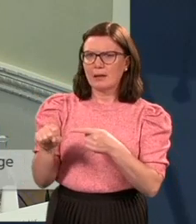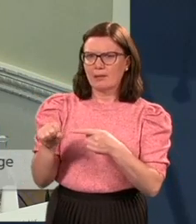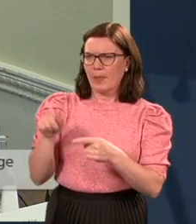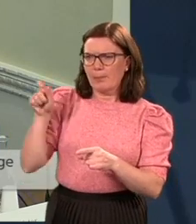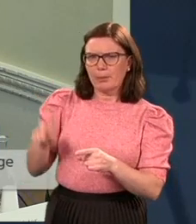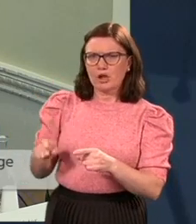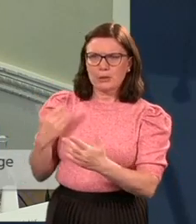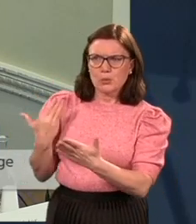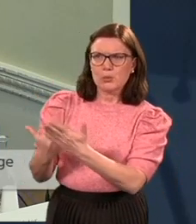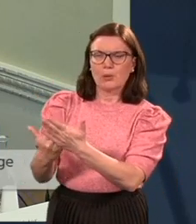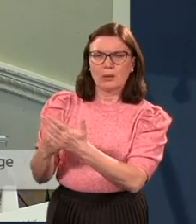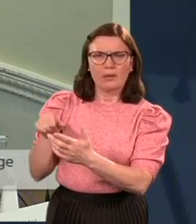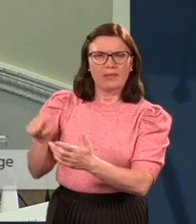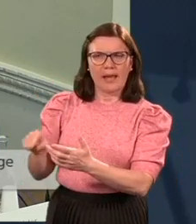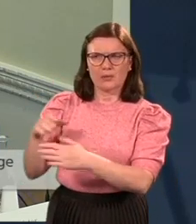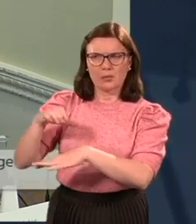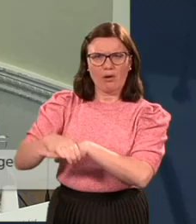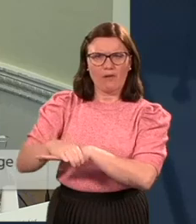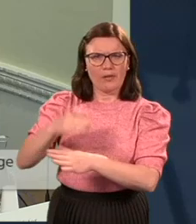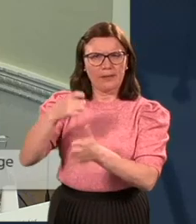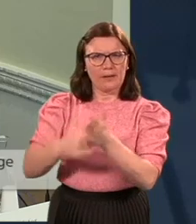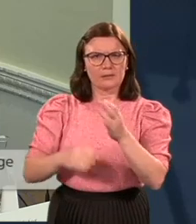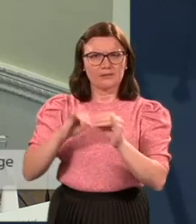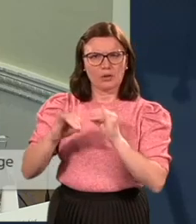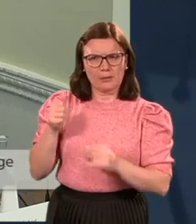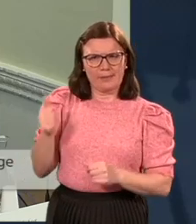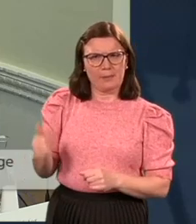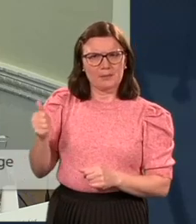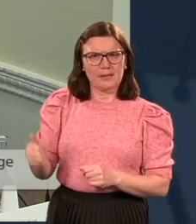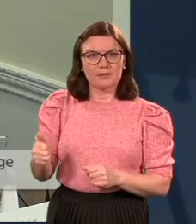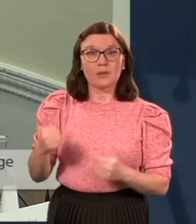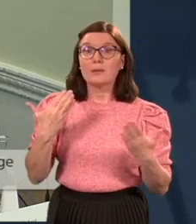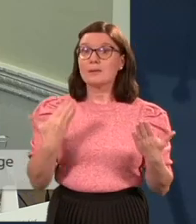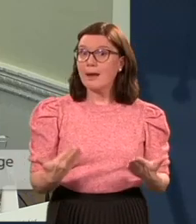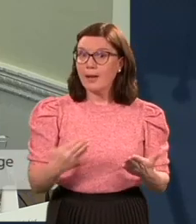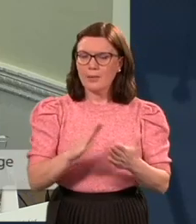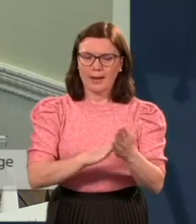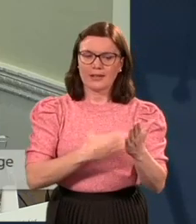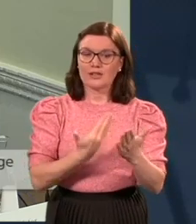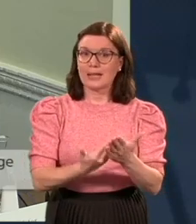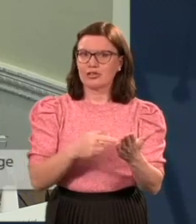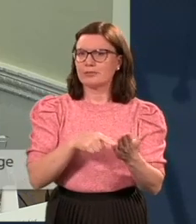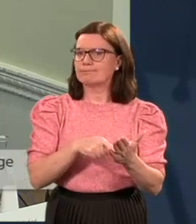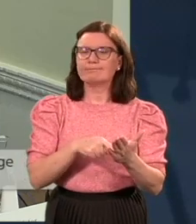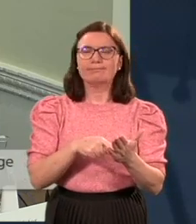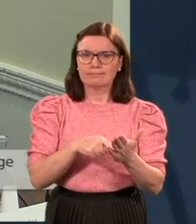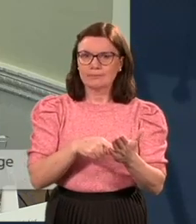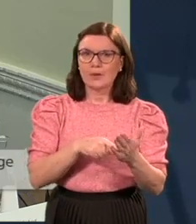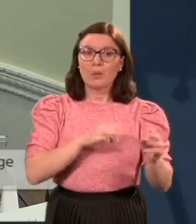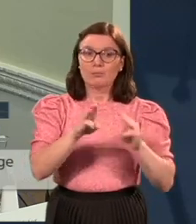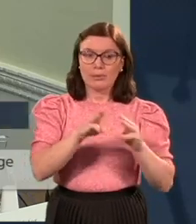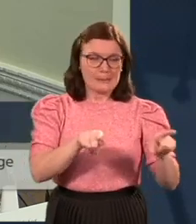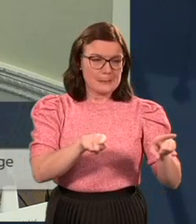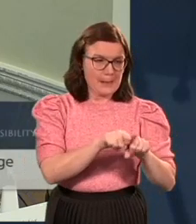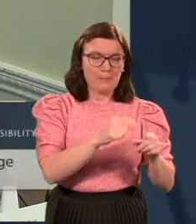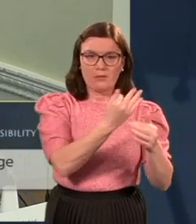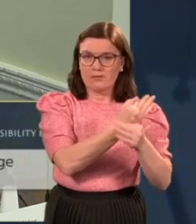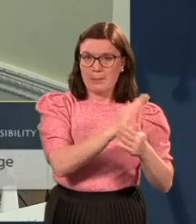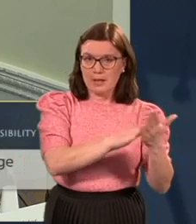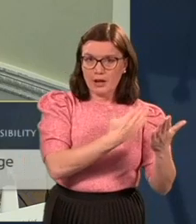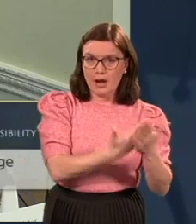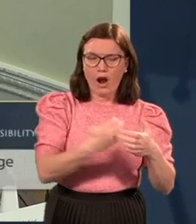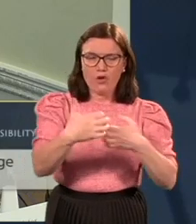of interpreters themselves. The legislation ensures that the practice in family and criminal proceedings